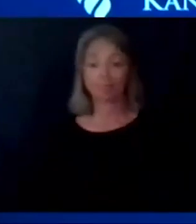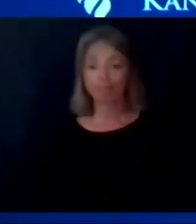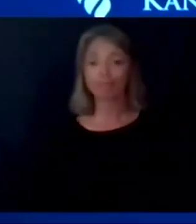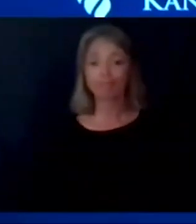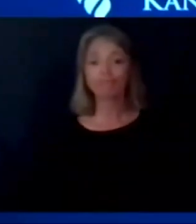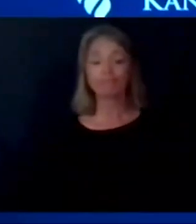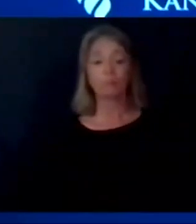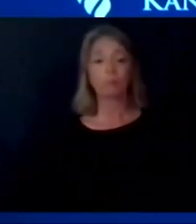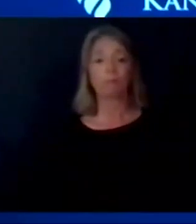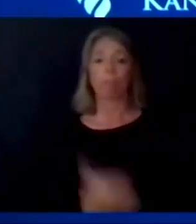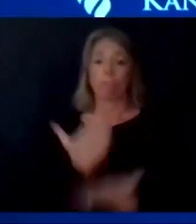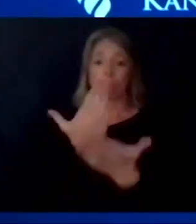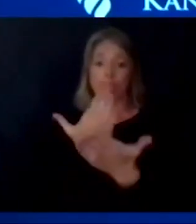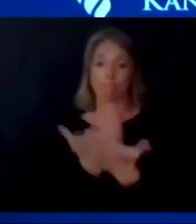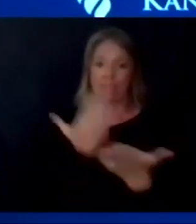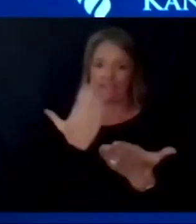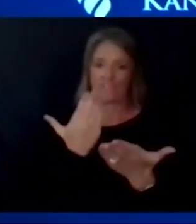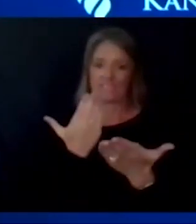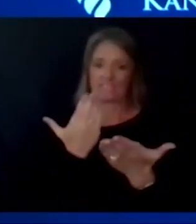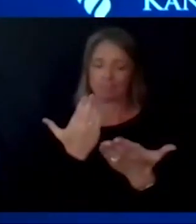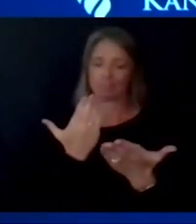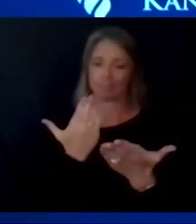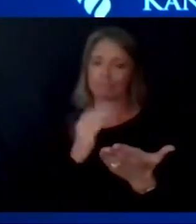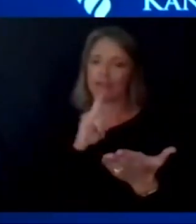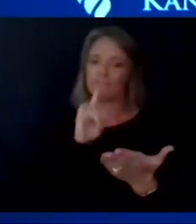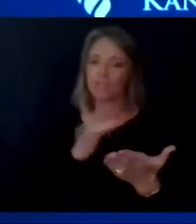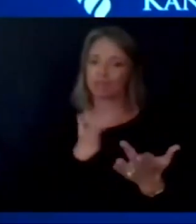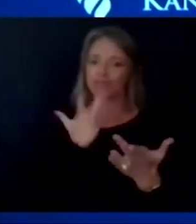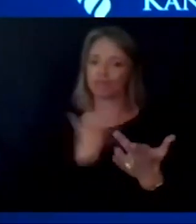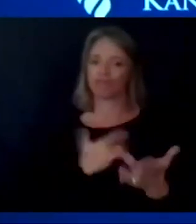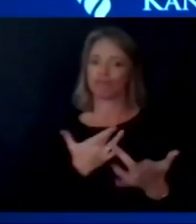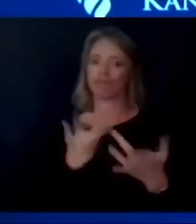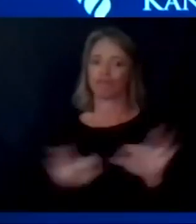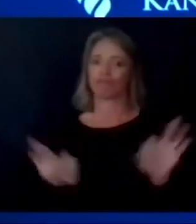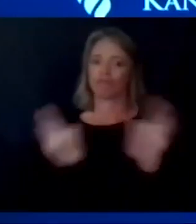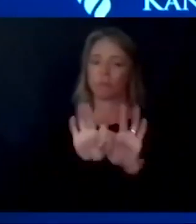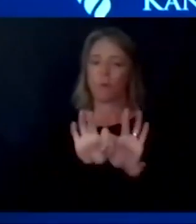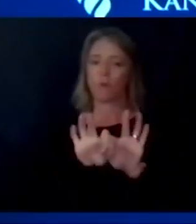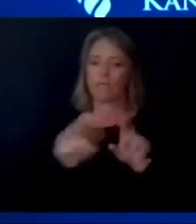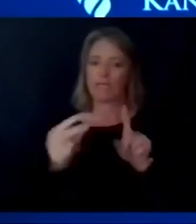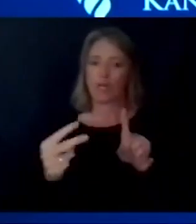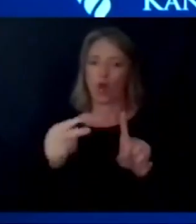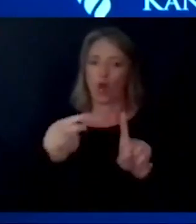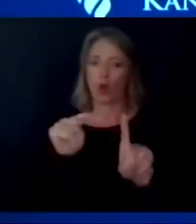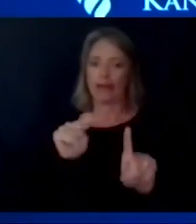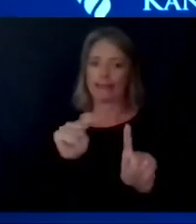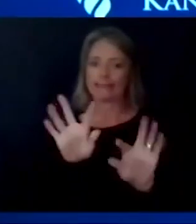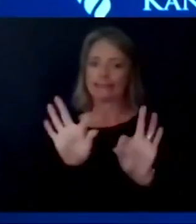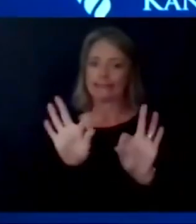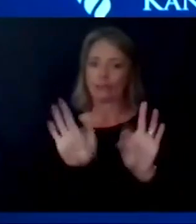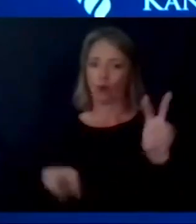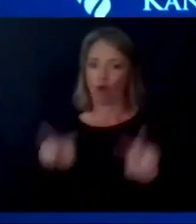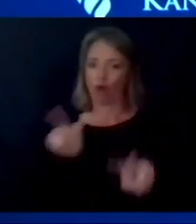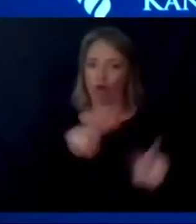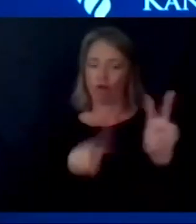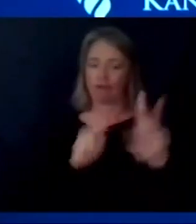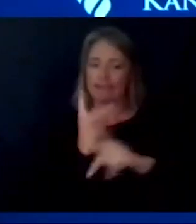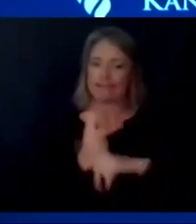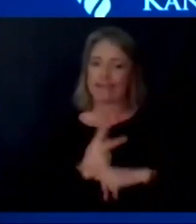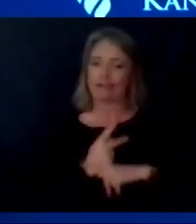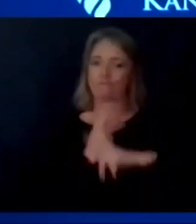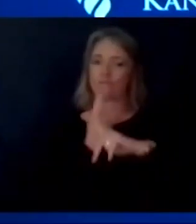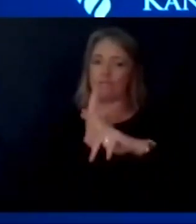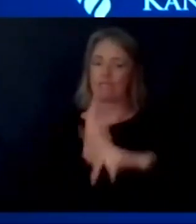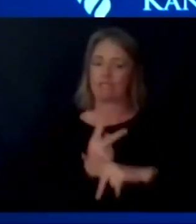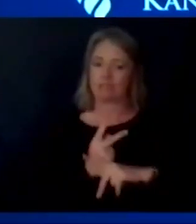think it's really important. I think we all need to look at it carefully, and then we need to look at the evidence, not just